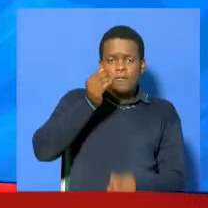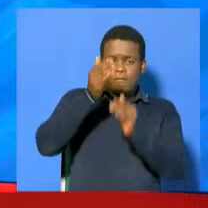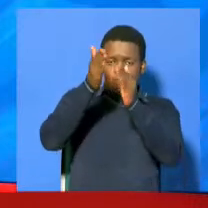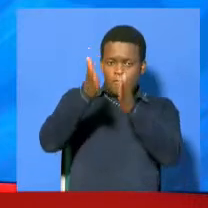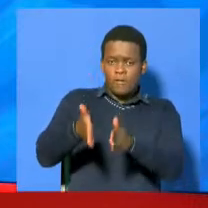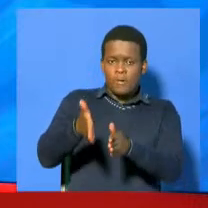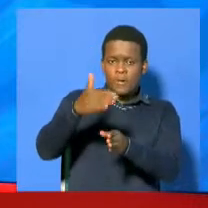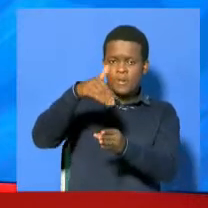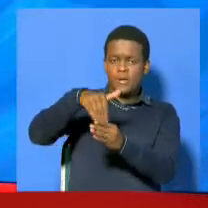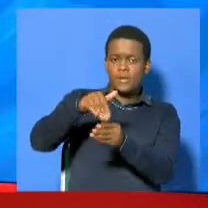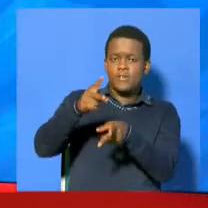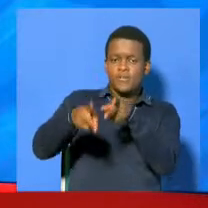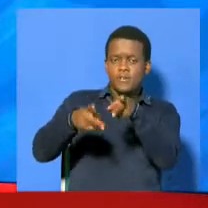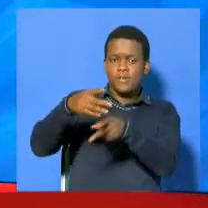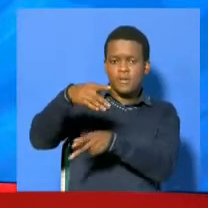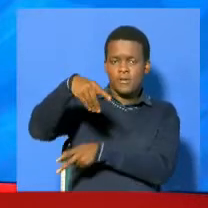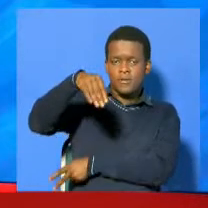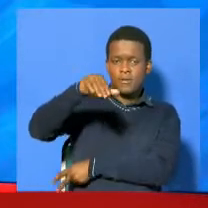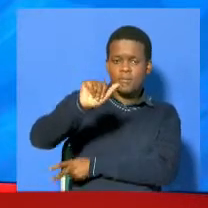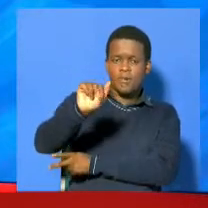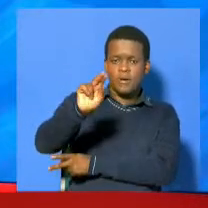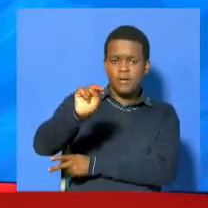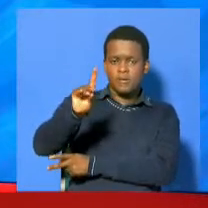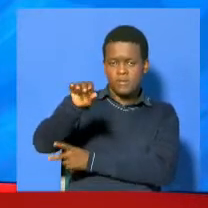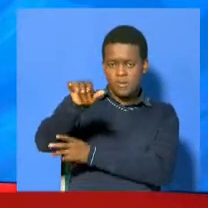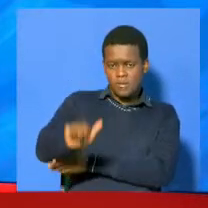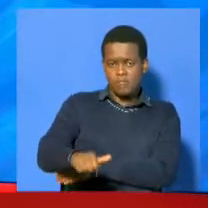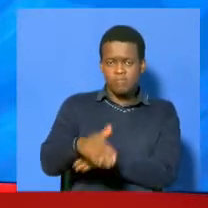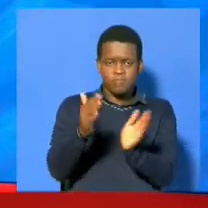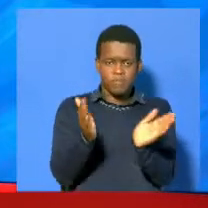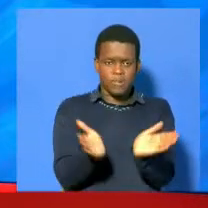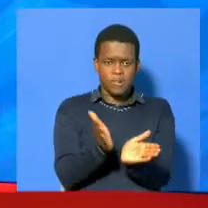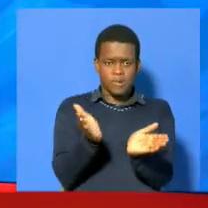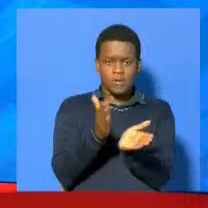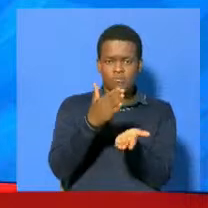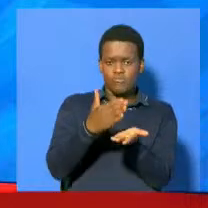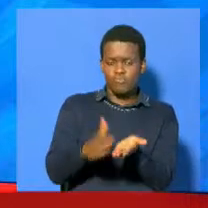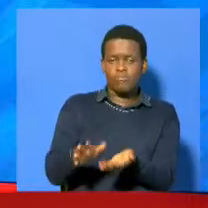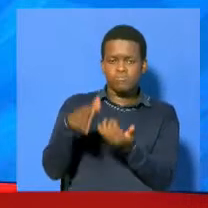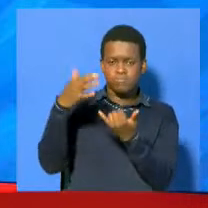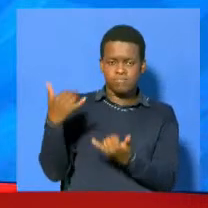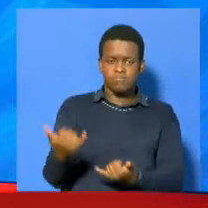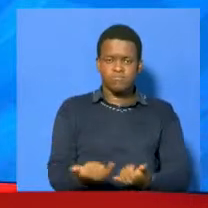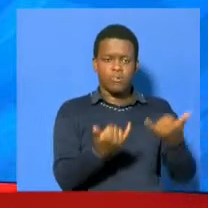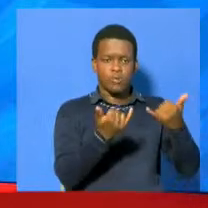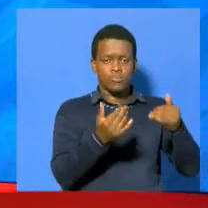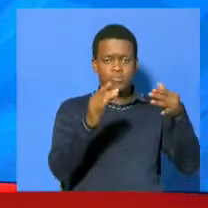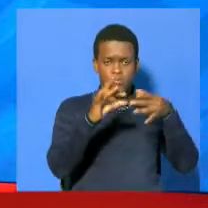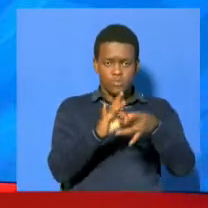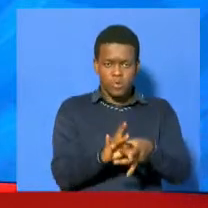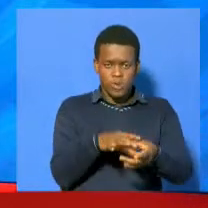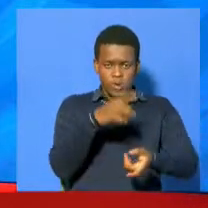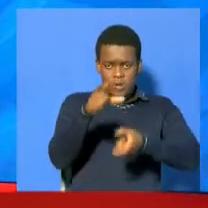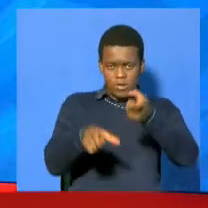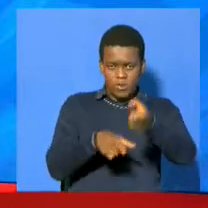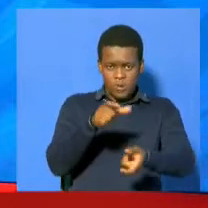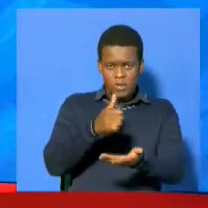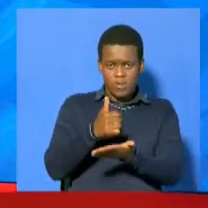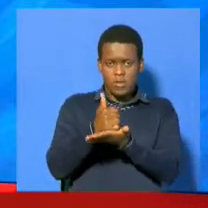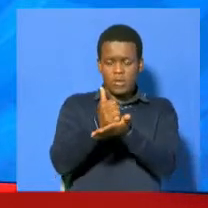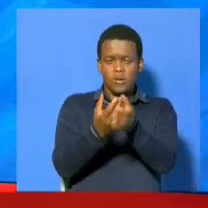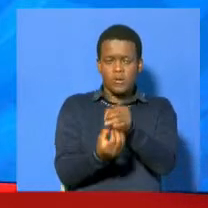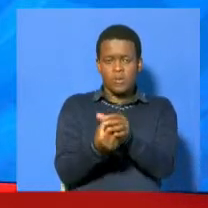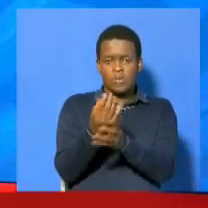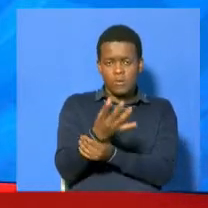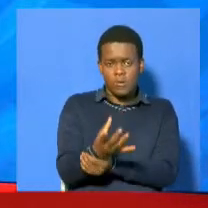Muleleking, has encouraged youth in the agricultural sector to tap into their youthful exuberance to grow the sector. She